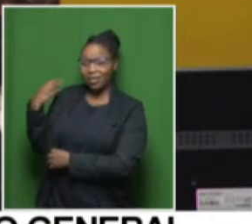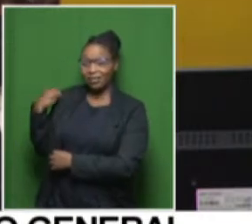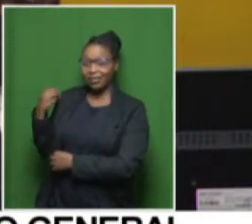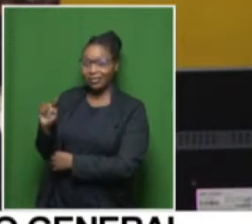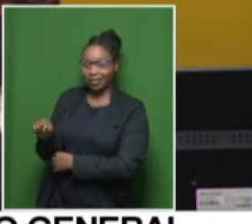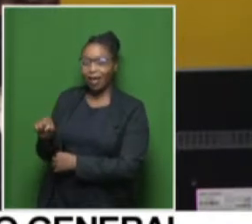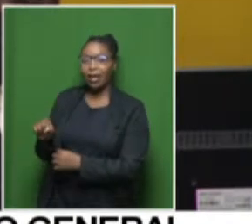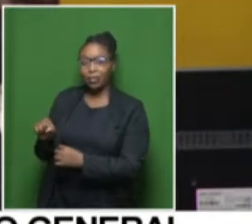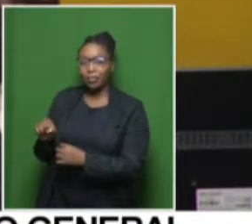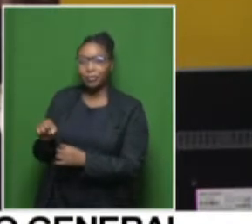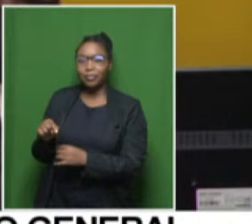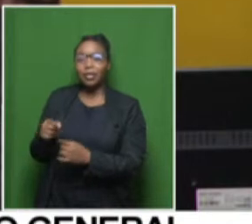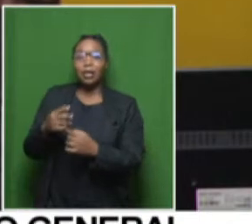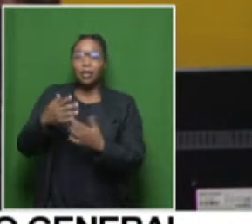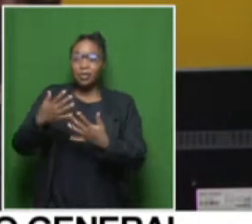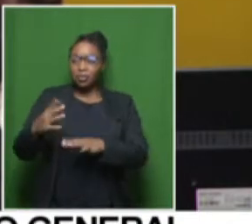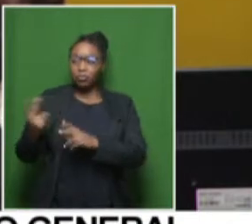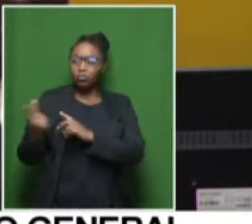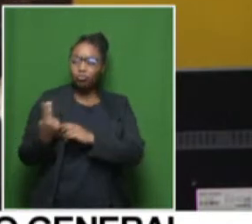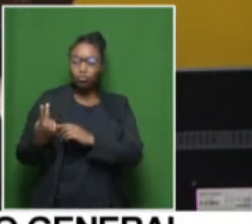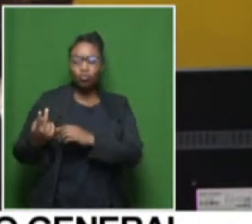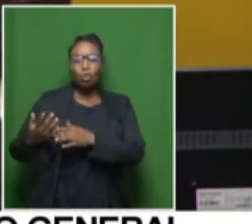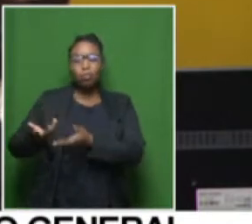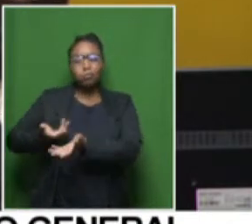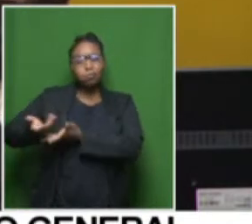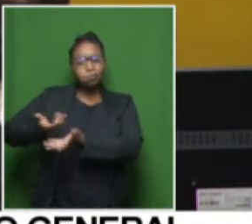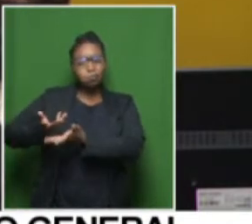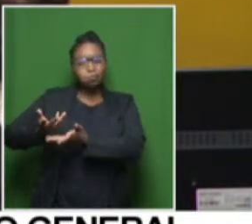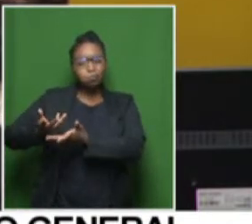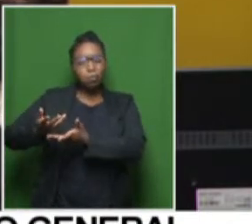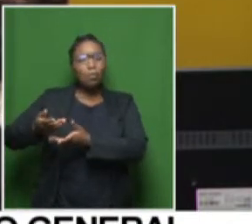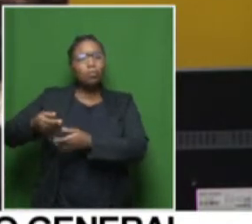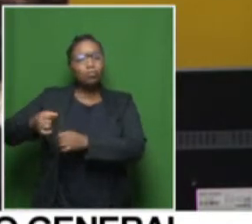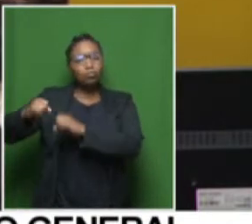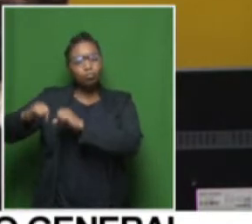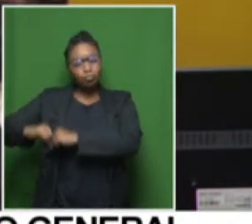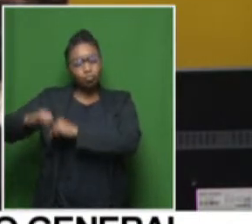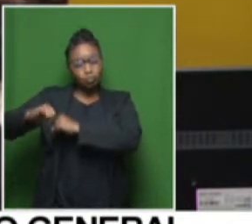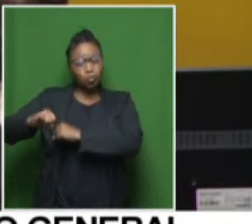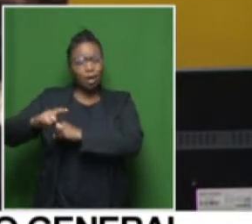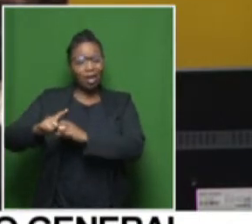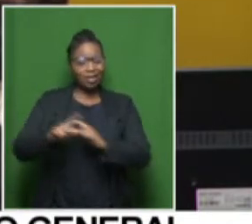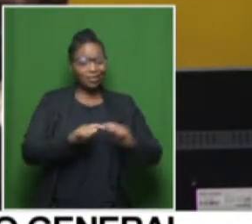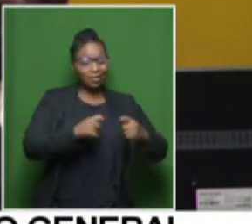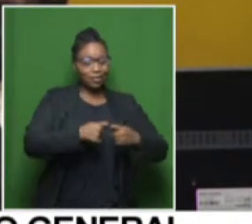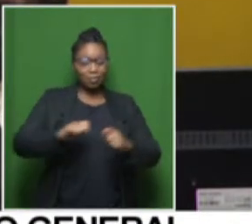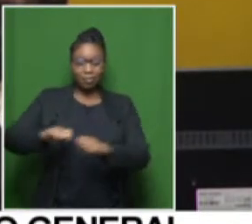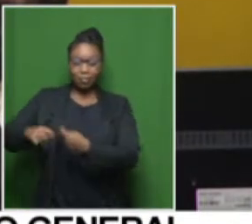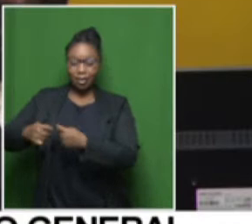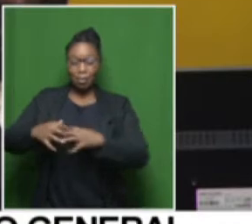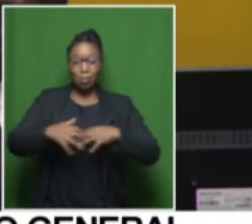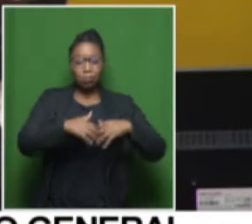We are in agreement. We've set up teams. The intention